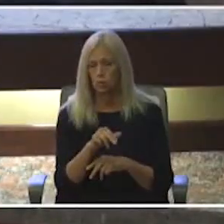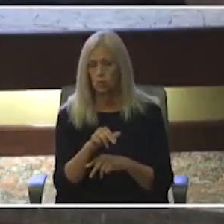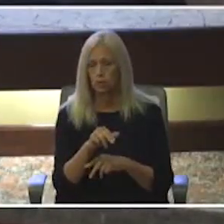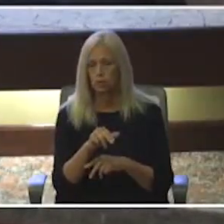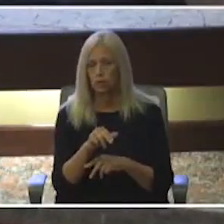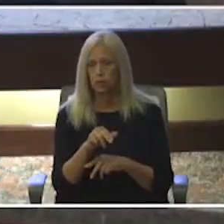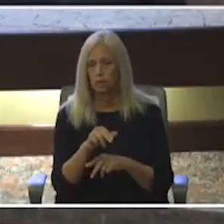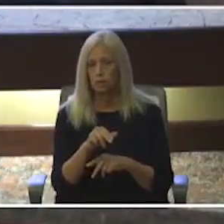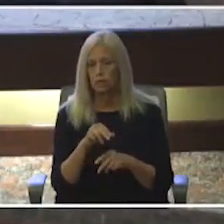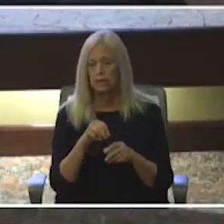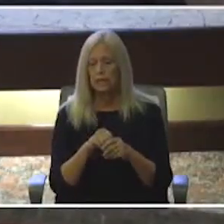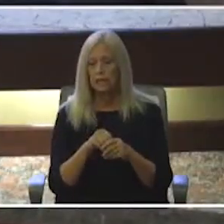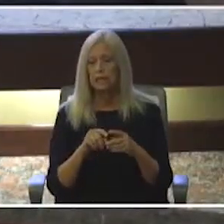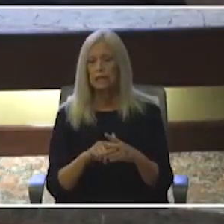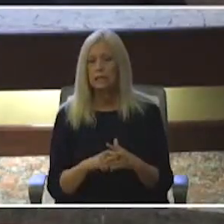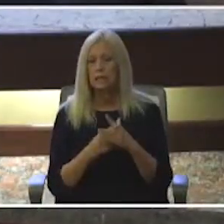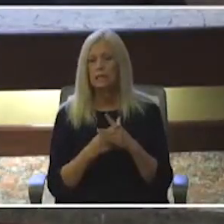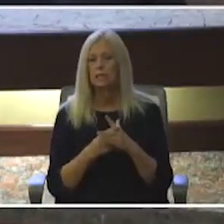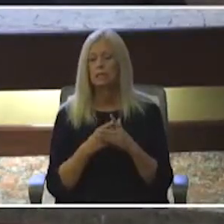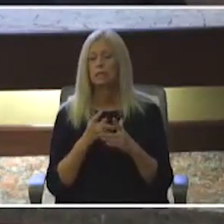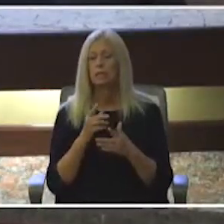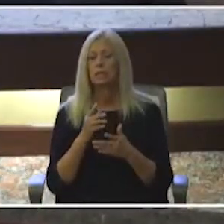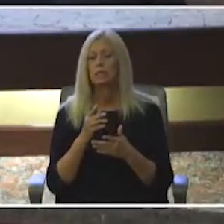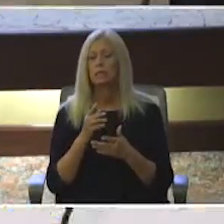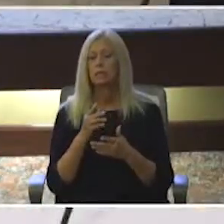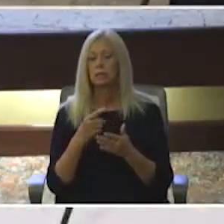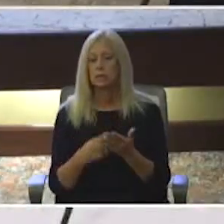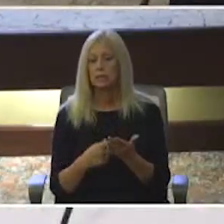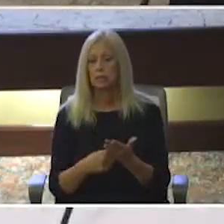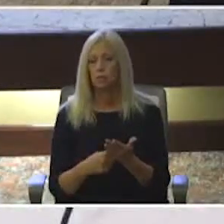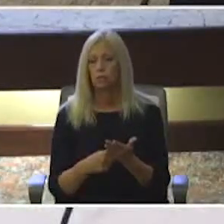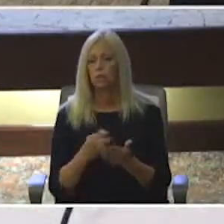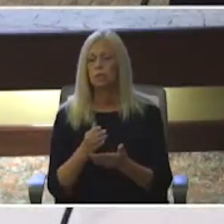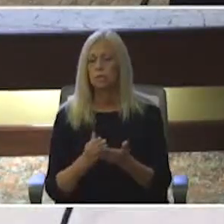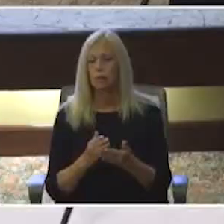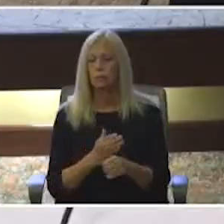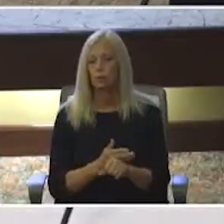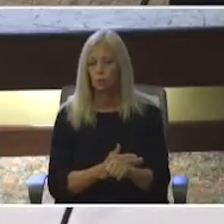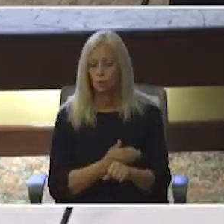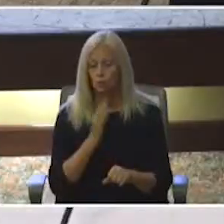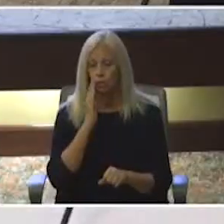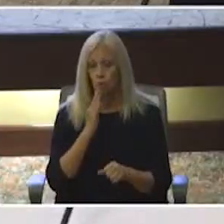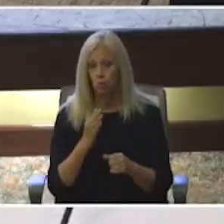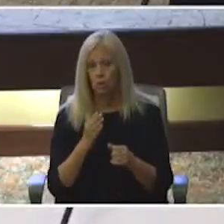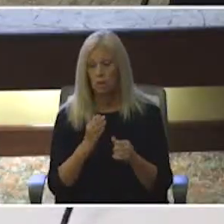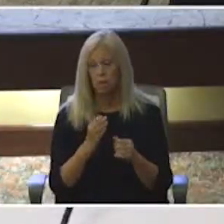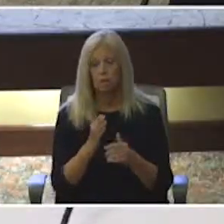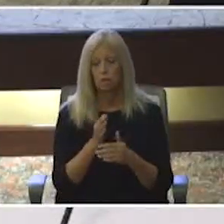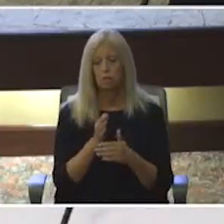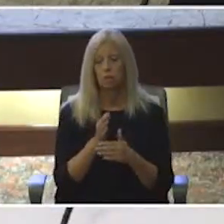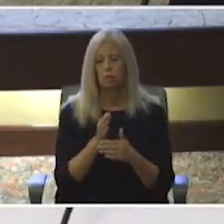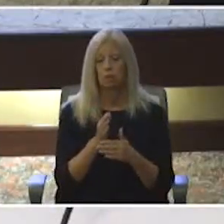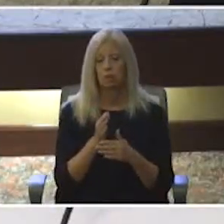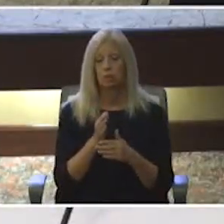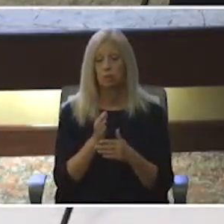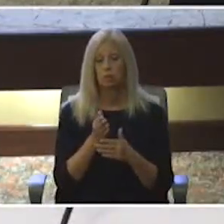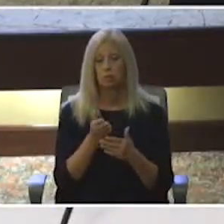initial portion of this discussion, there were additional improvements that were going to be made between Webster